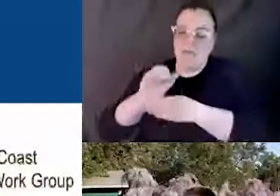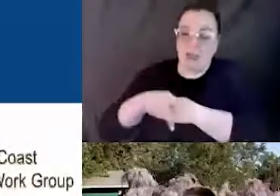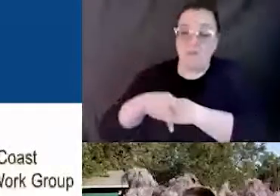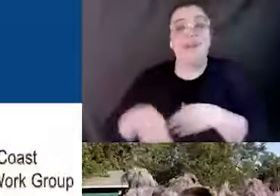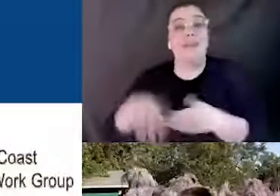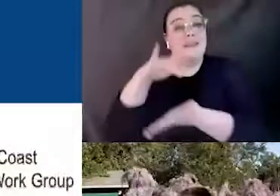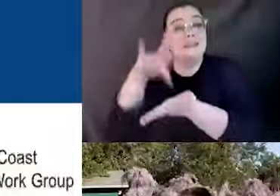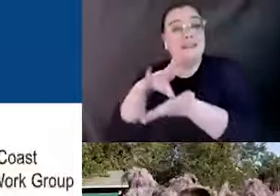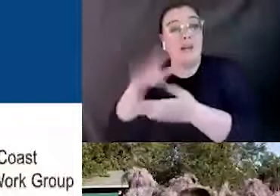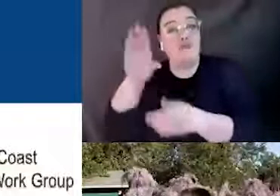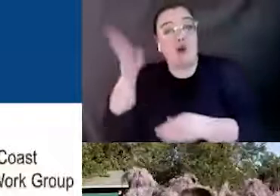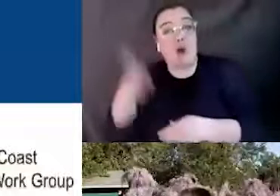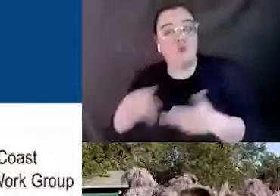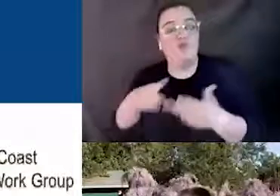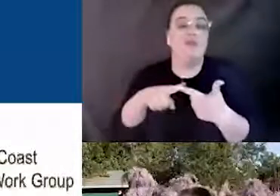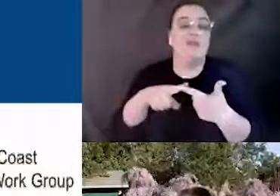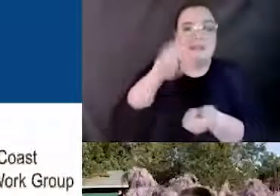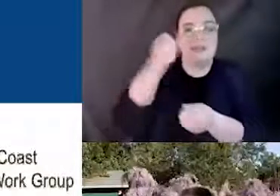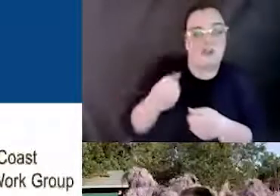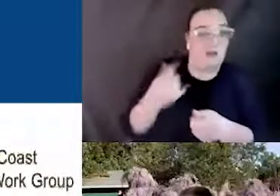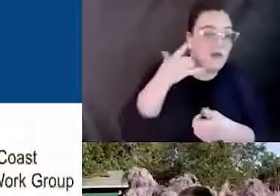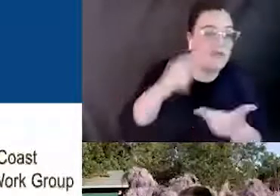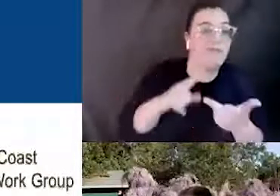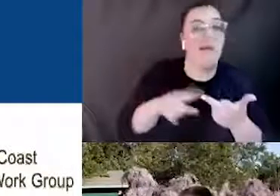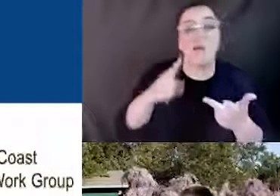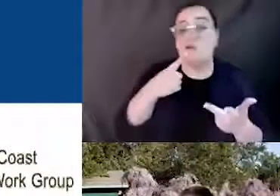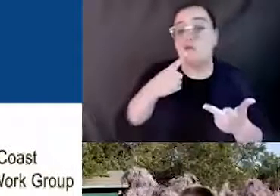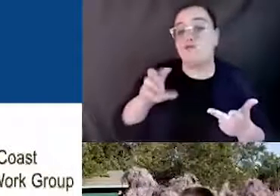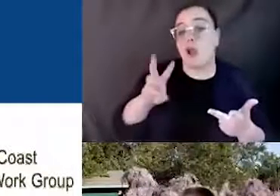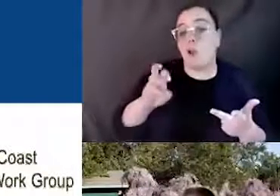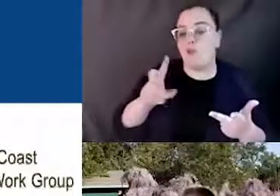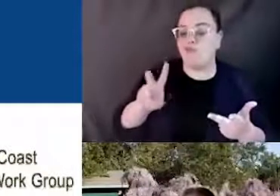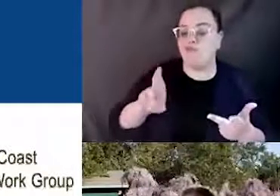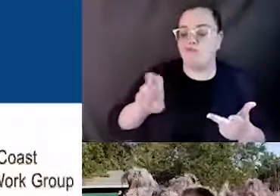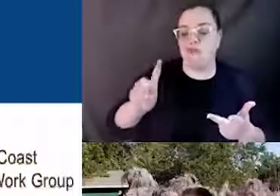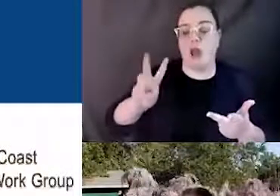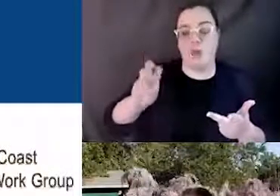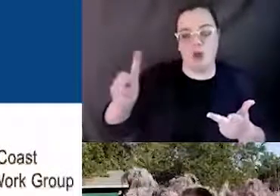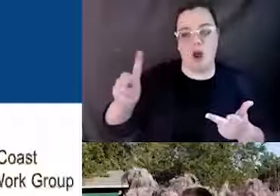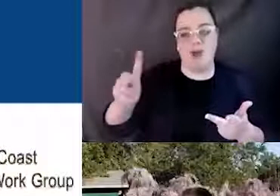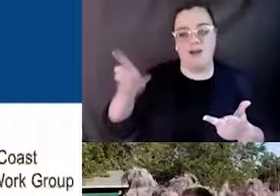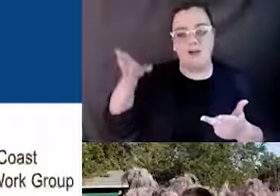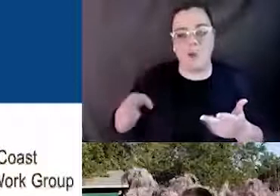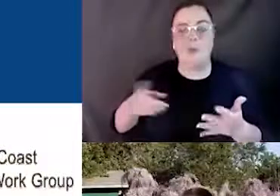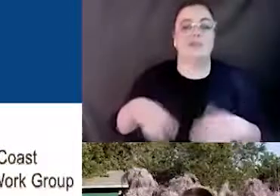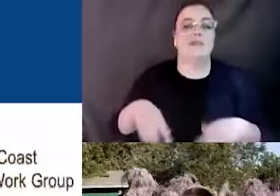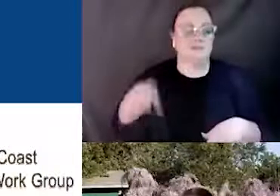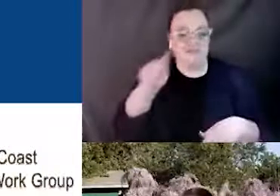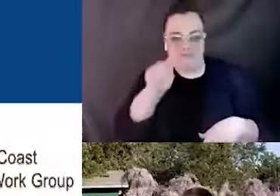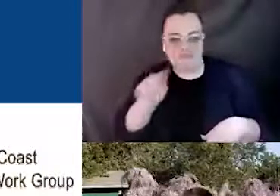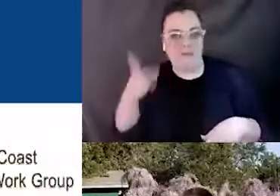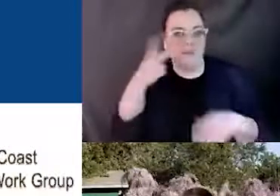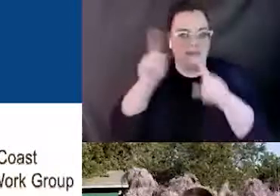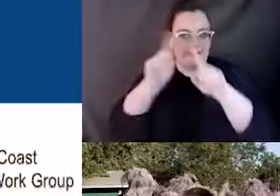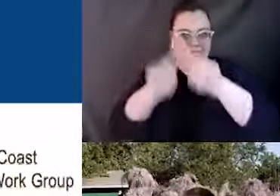Southern California, and the Redwood Coast Tsunami Working Group, and of course, our Bay Area Earthquake Country